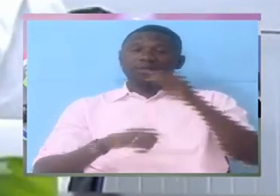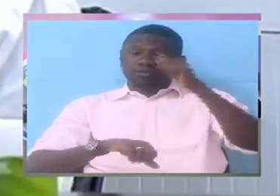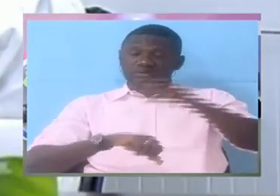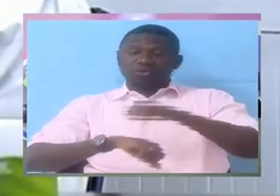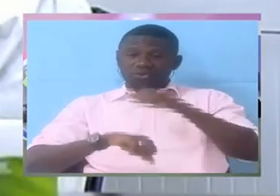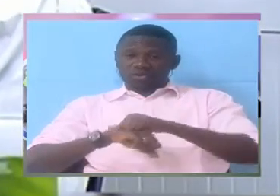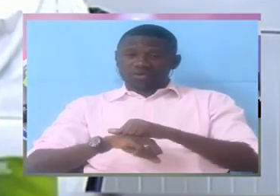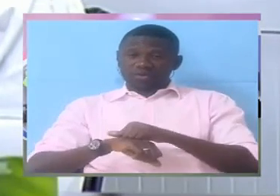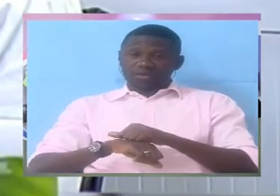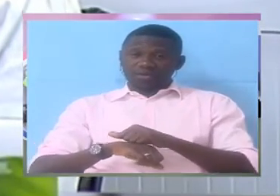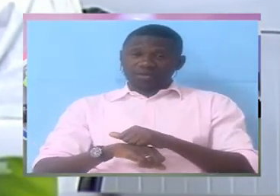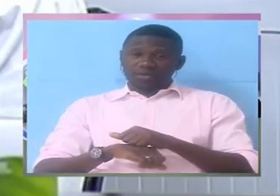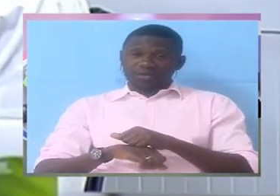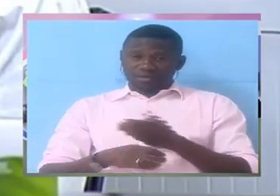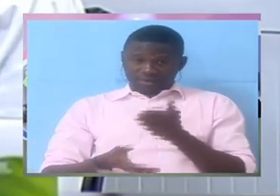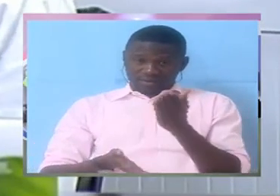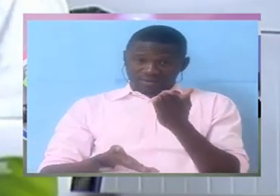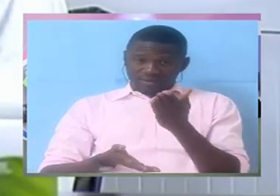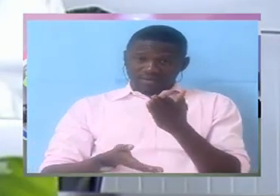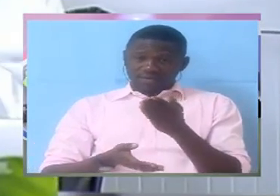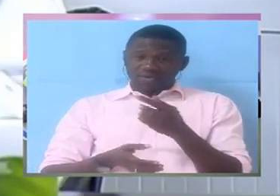That was it. You help in torturing.